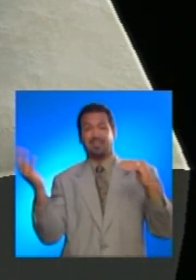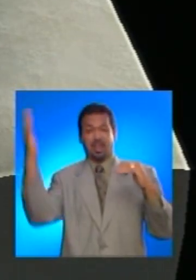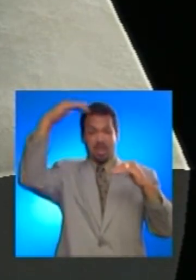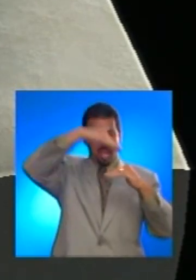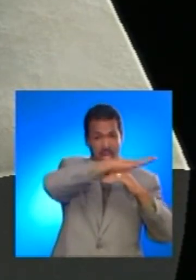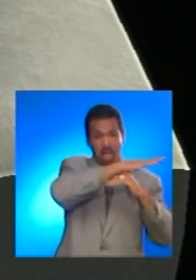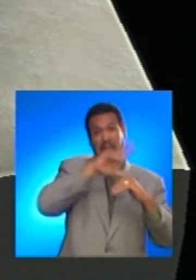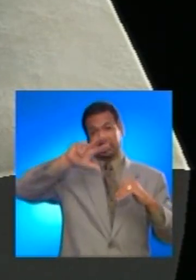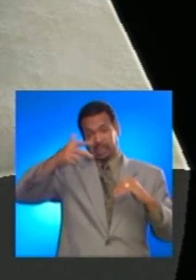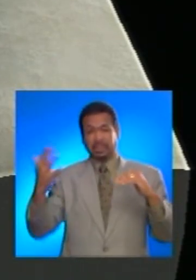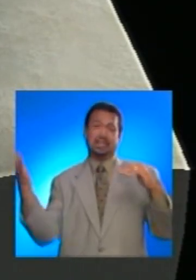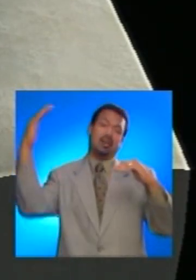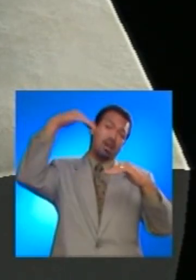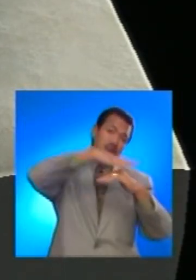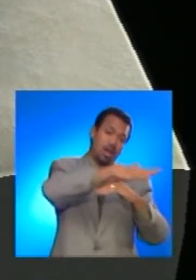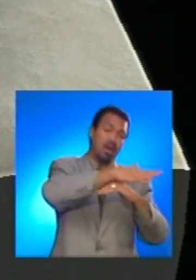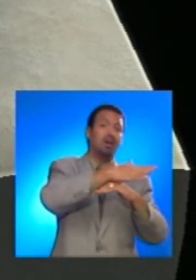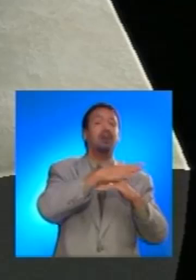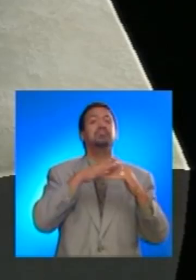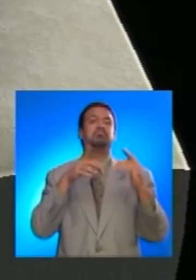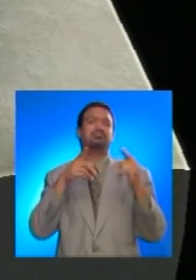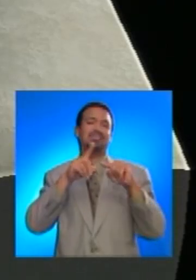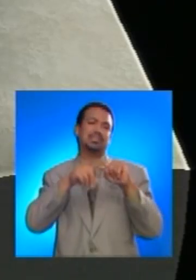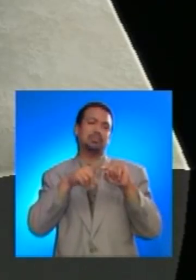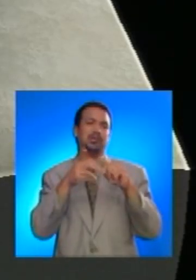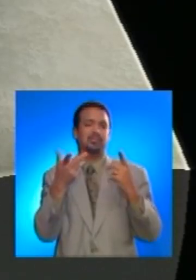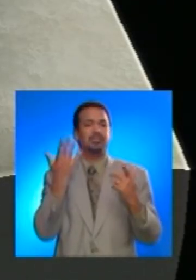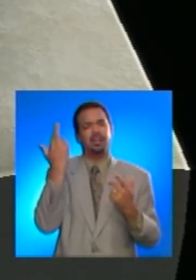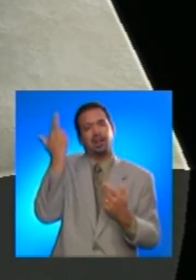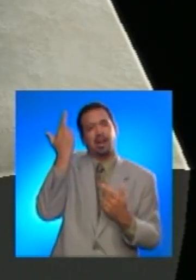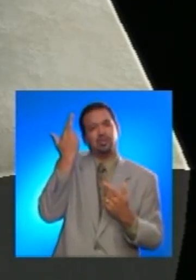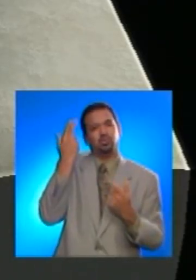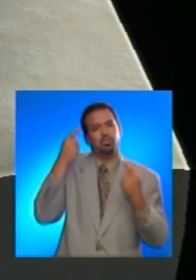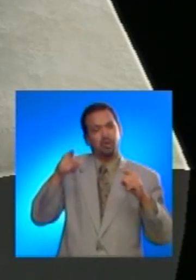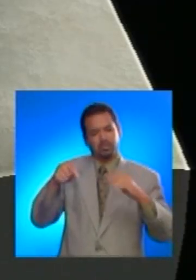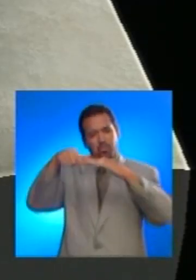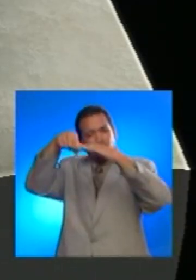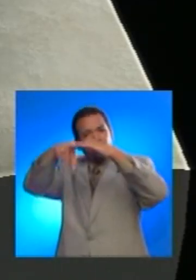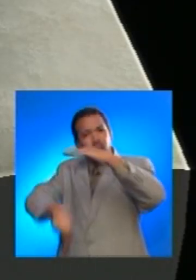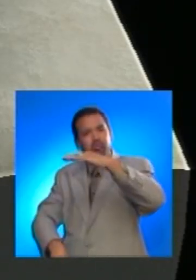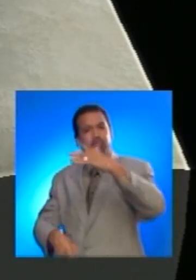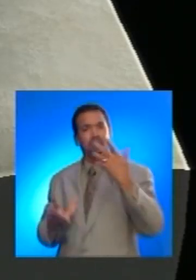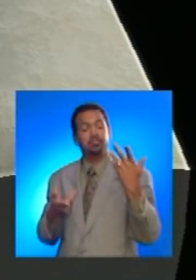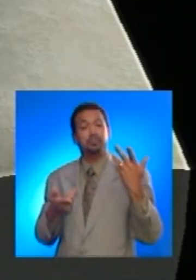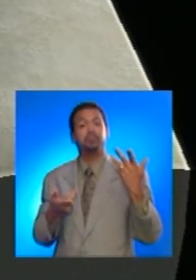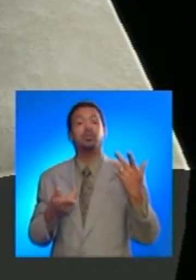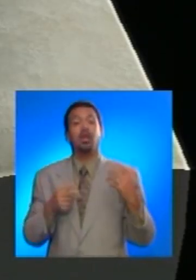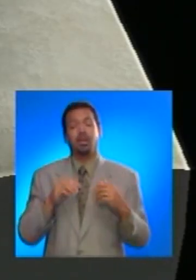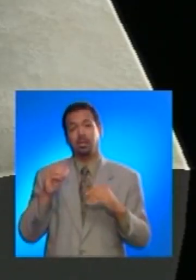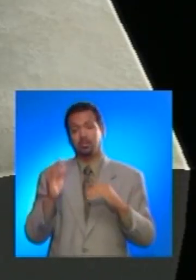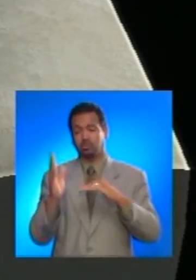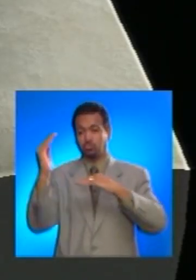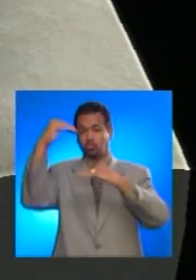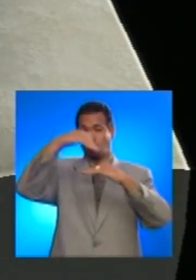may range between 6 and 300 miles, depending on the size and depth of the source area.